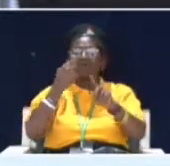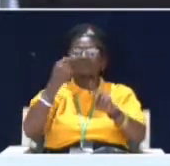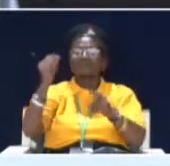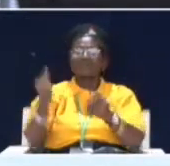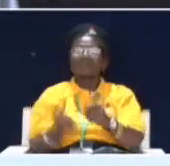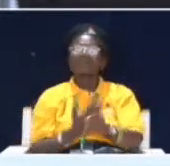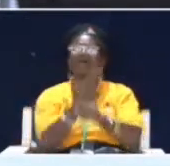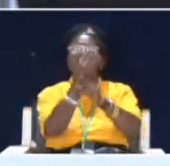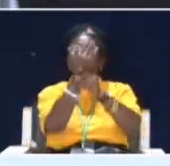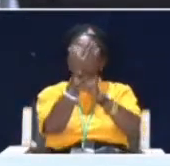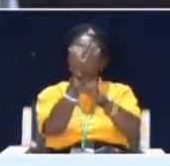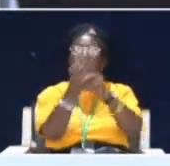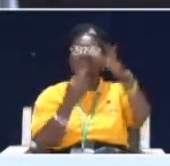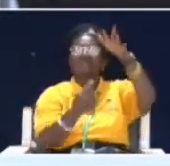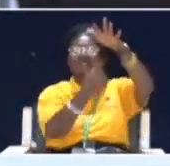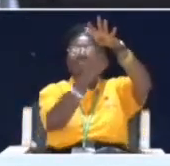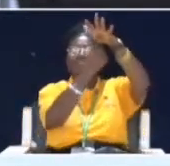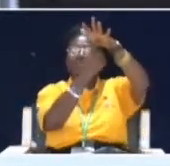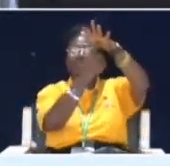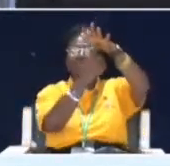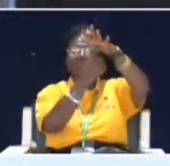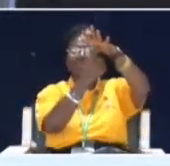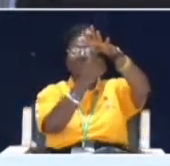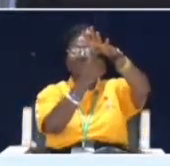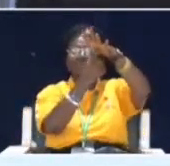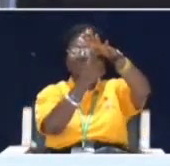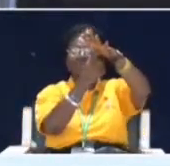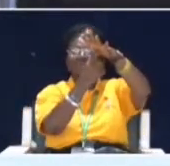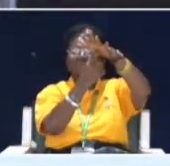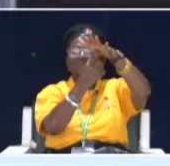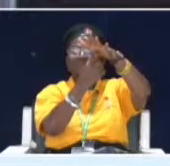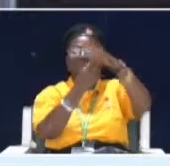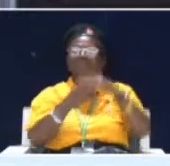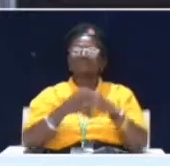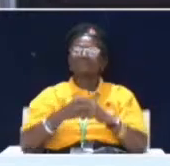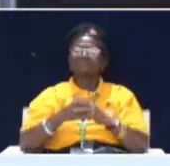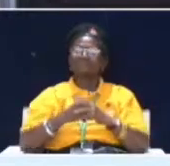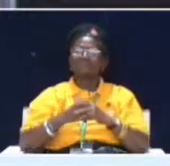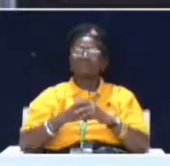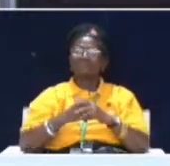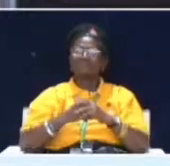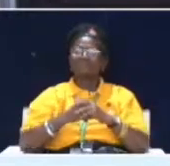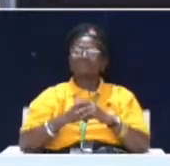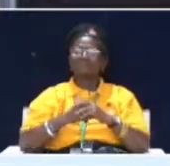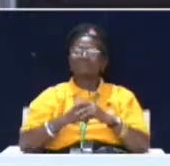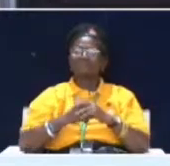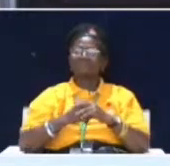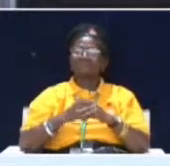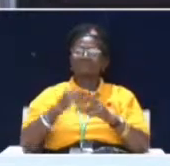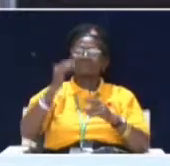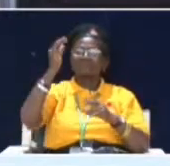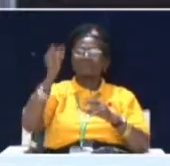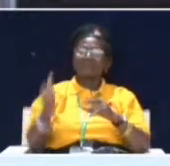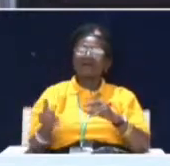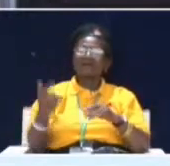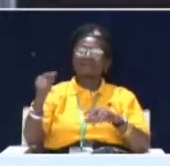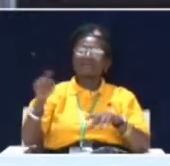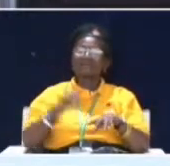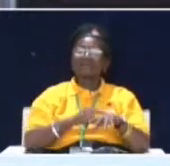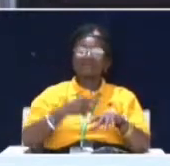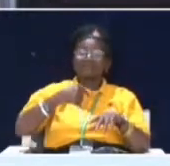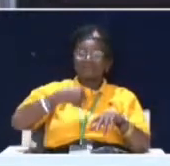Mountain Top. Lati ori oke wa oni akole na te o ma soro le lori. So by the time I see you in